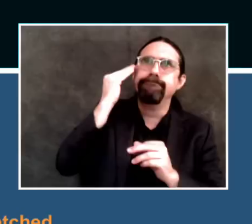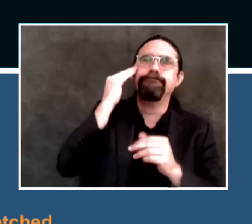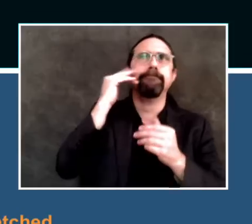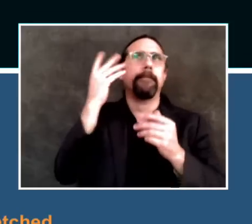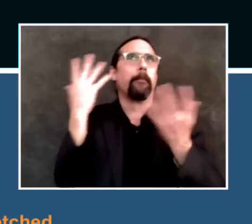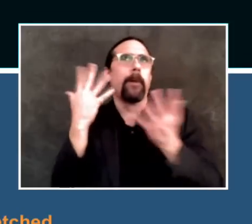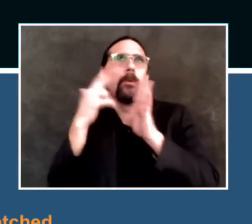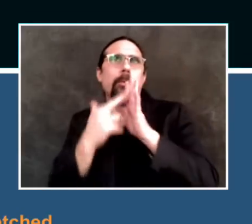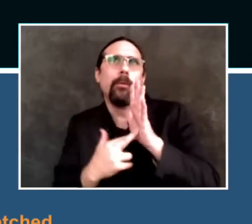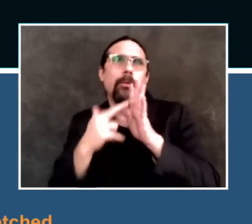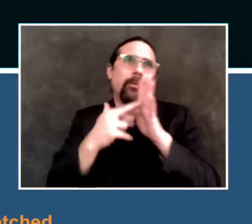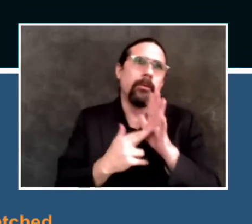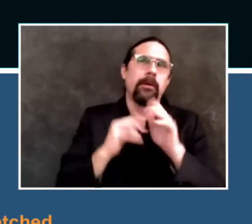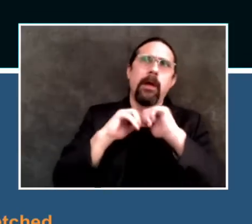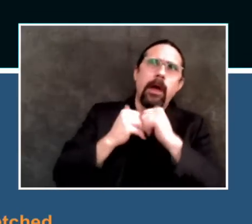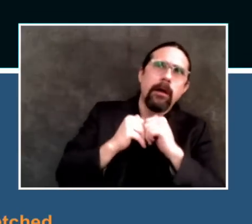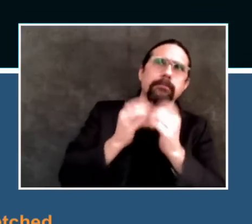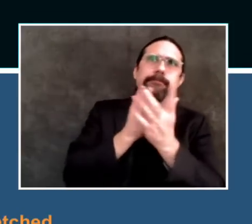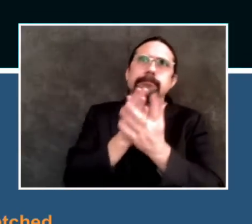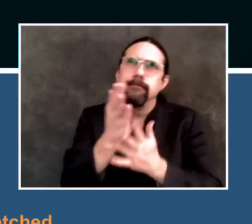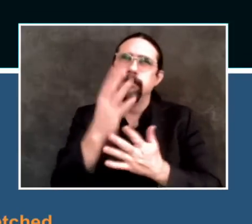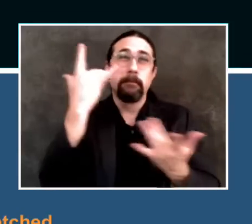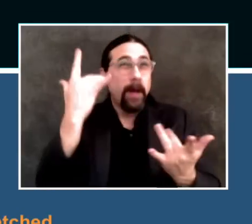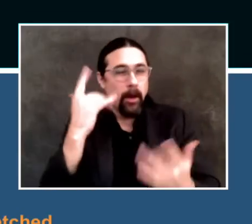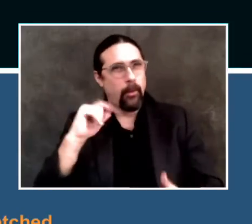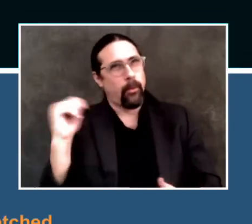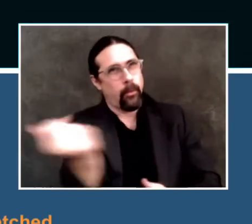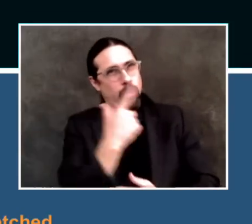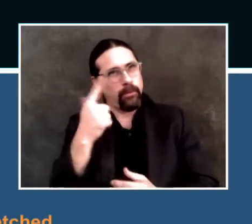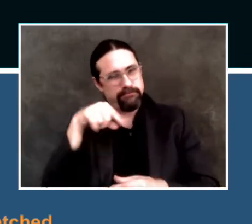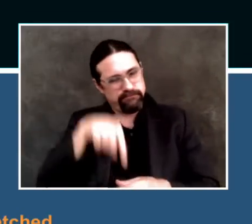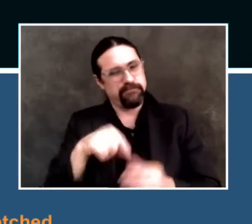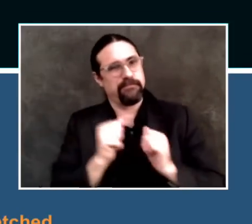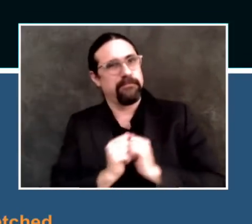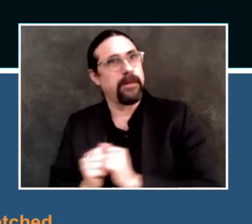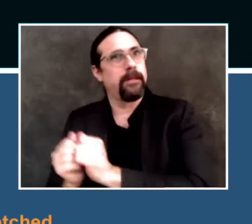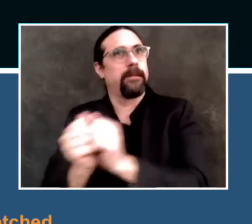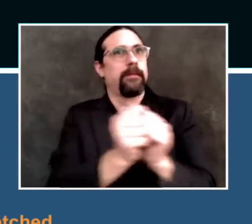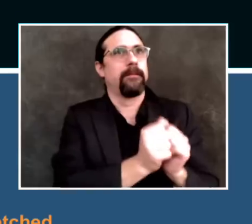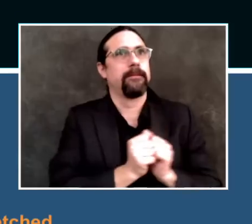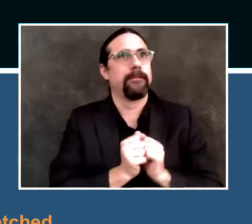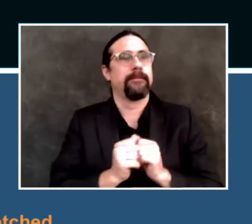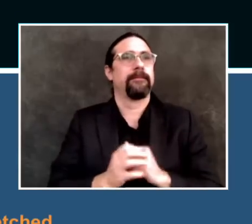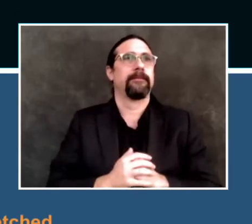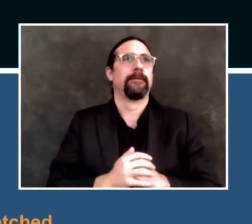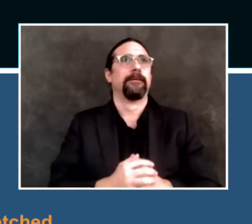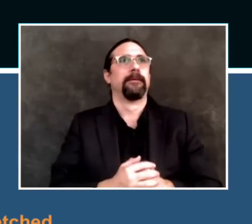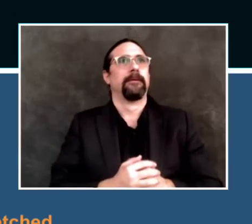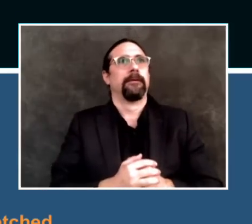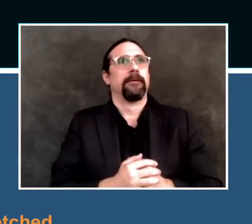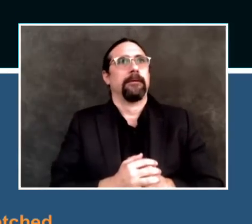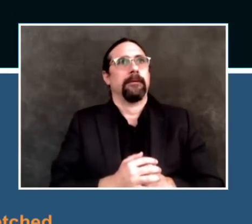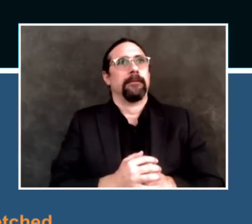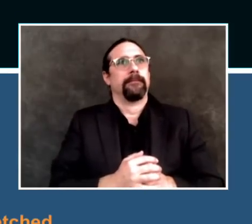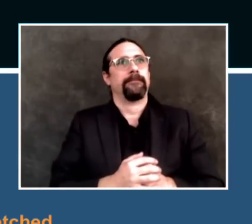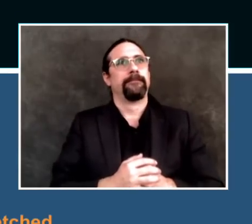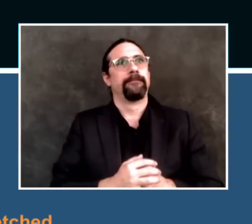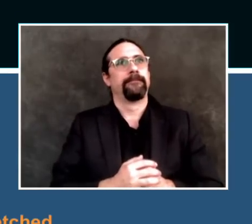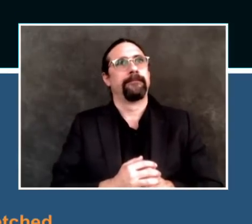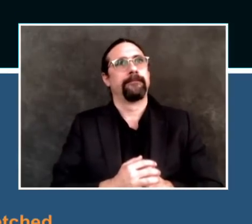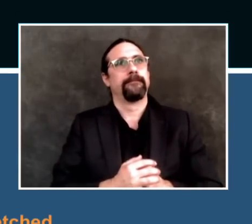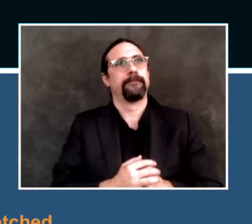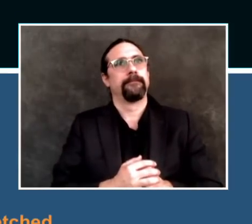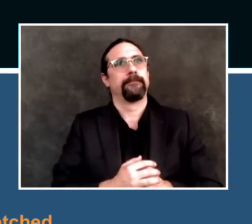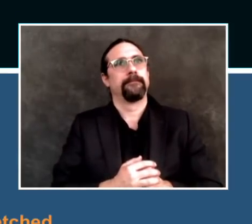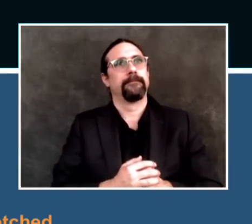restrictions are an option I hope we never have to use. So let's be clear